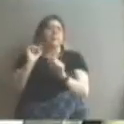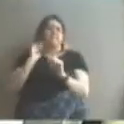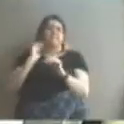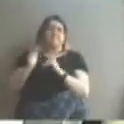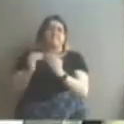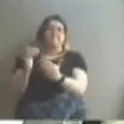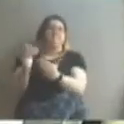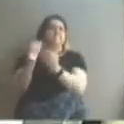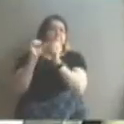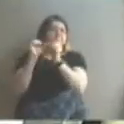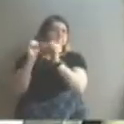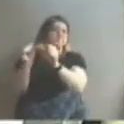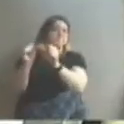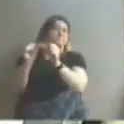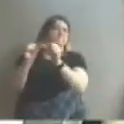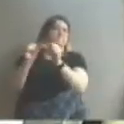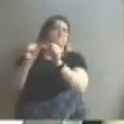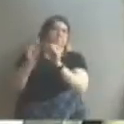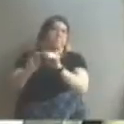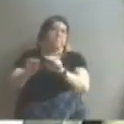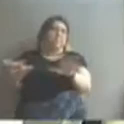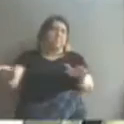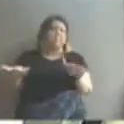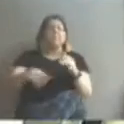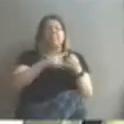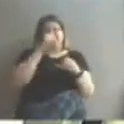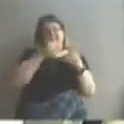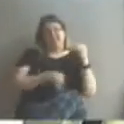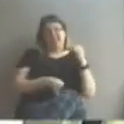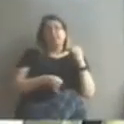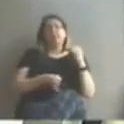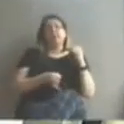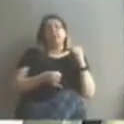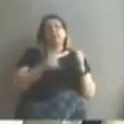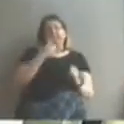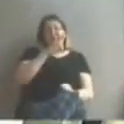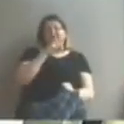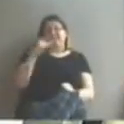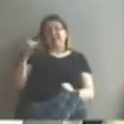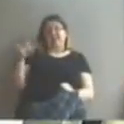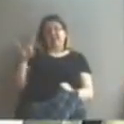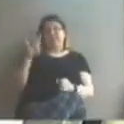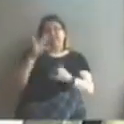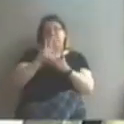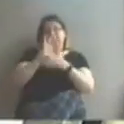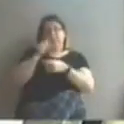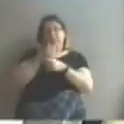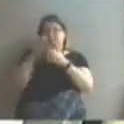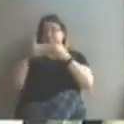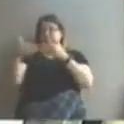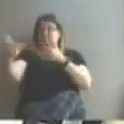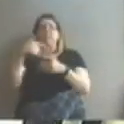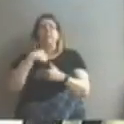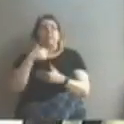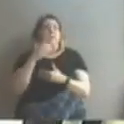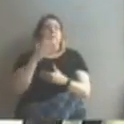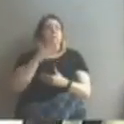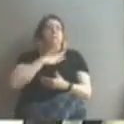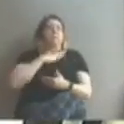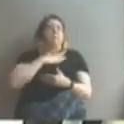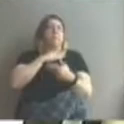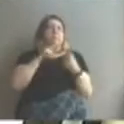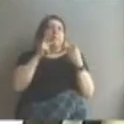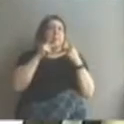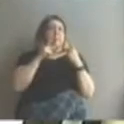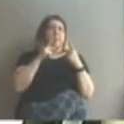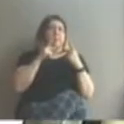continue to push this forward. And finally, going into 17, 18, and then beyond, I positioned at the